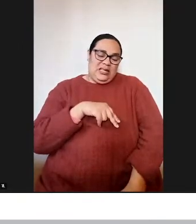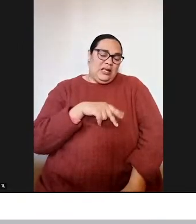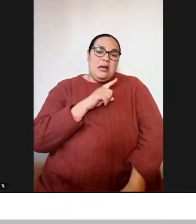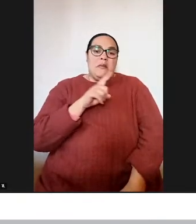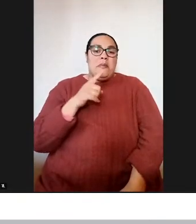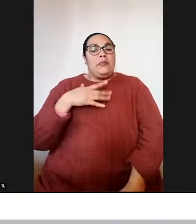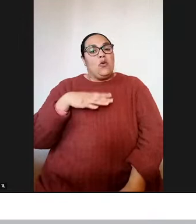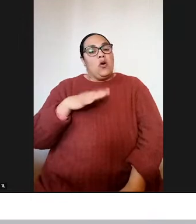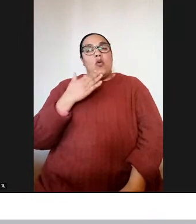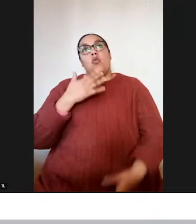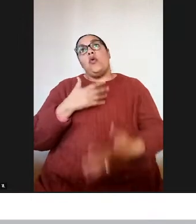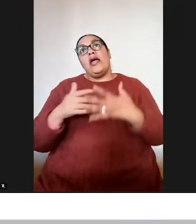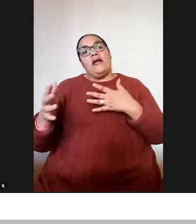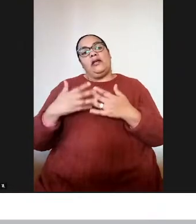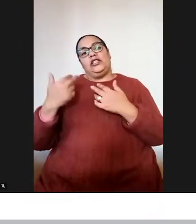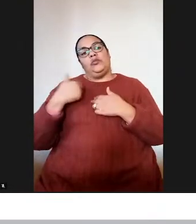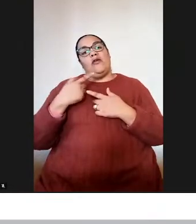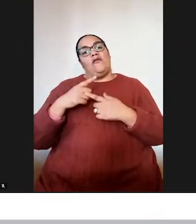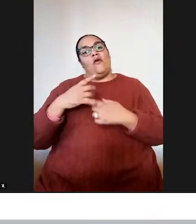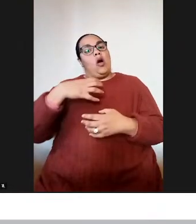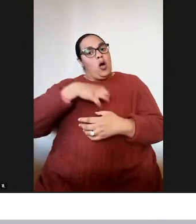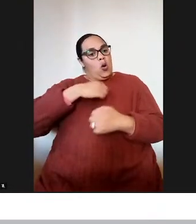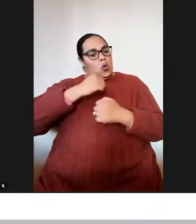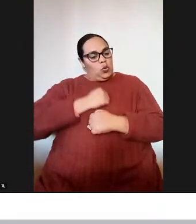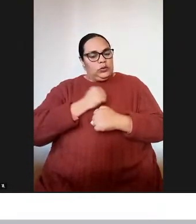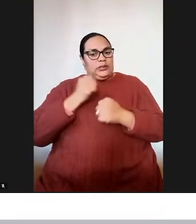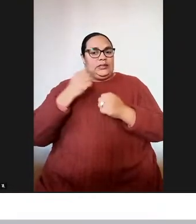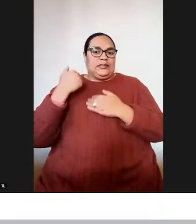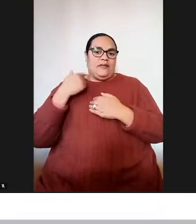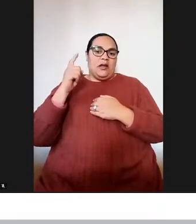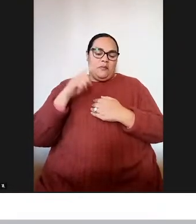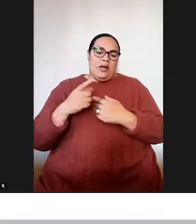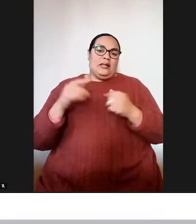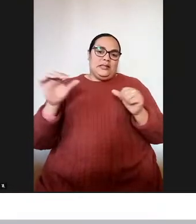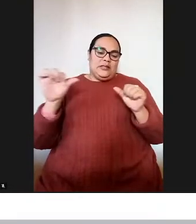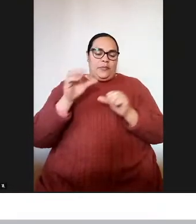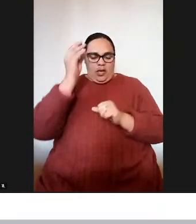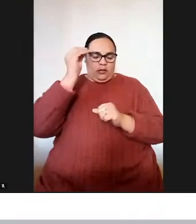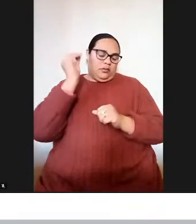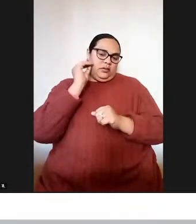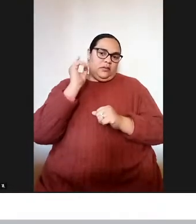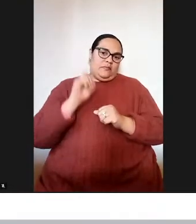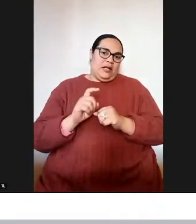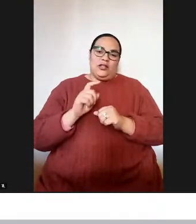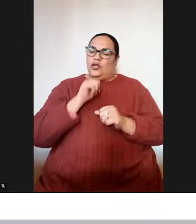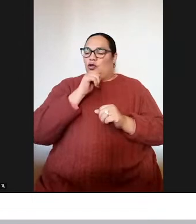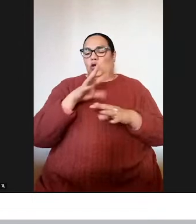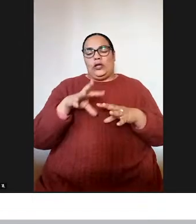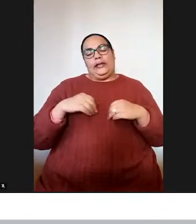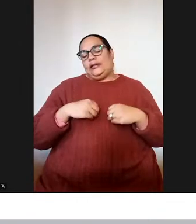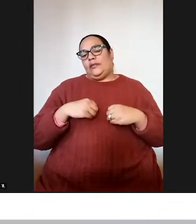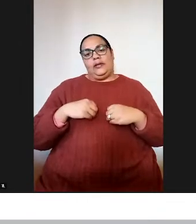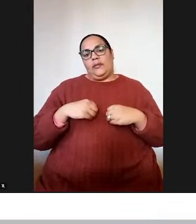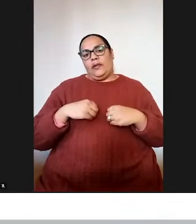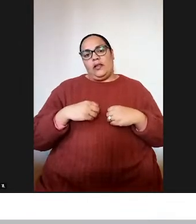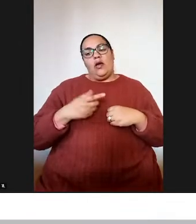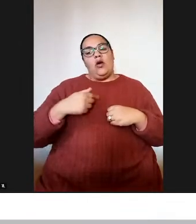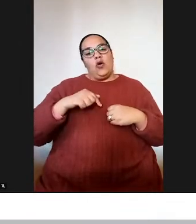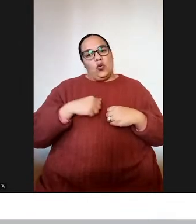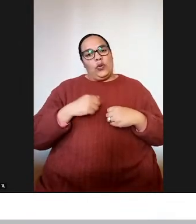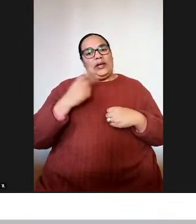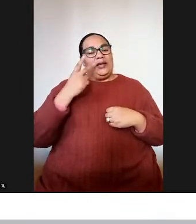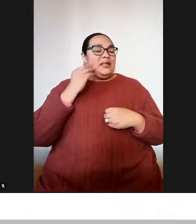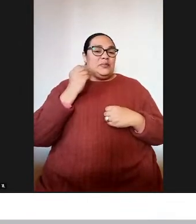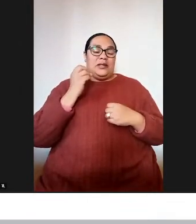whoever is responsible for our own safety to take that into account. It's unacceptable. We encounter so